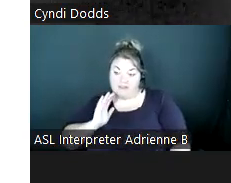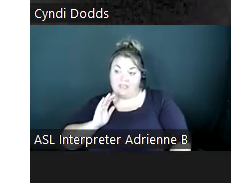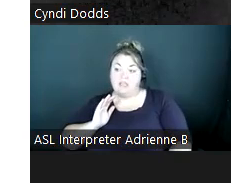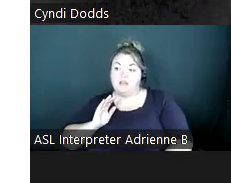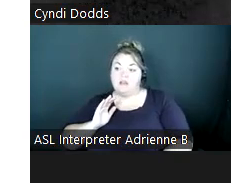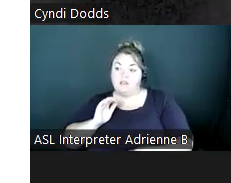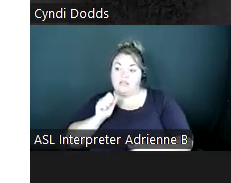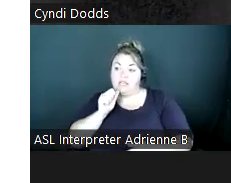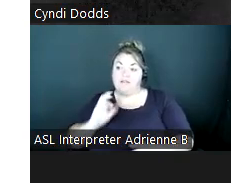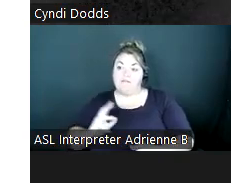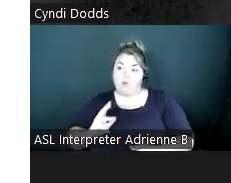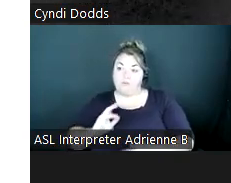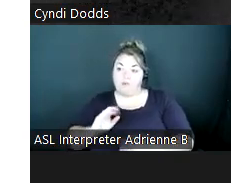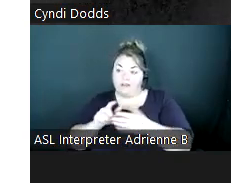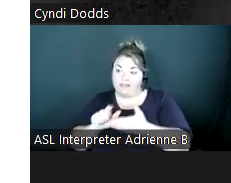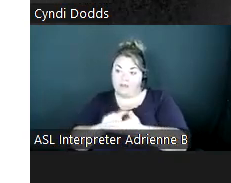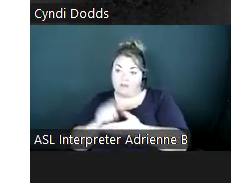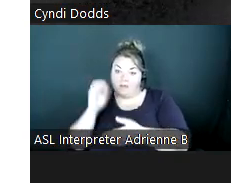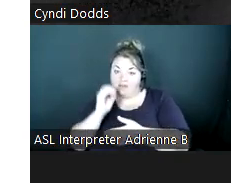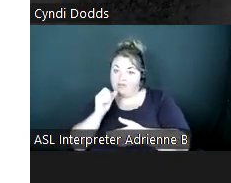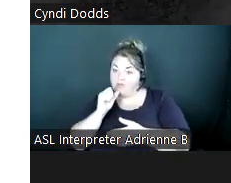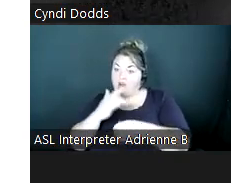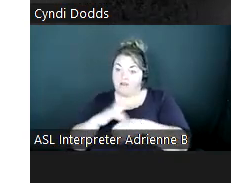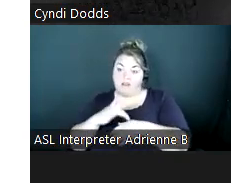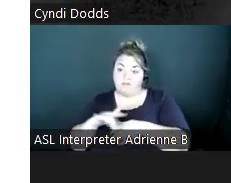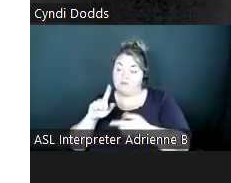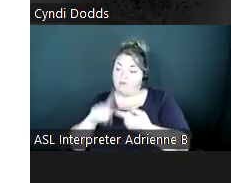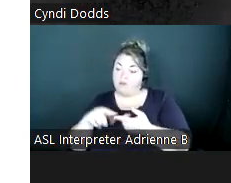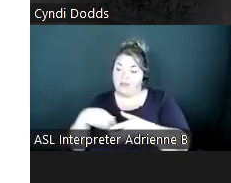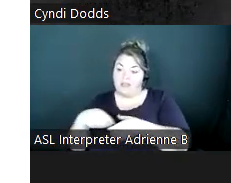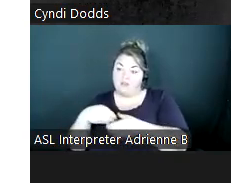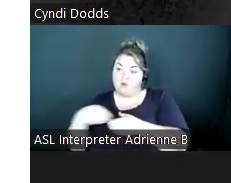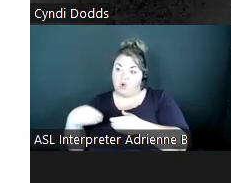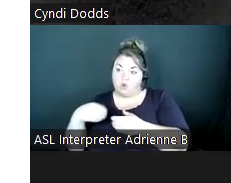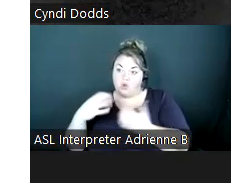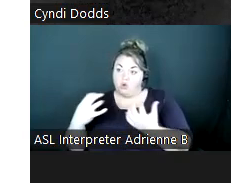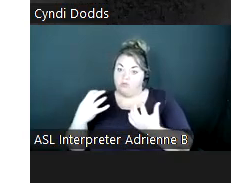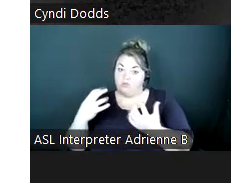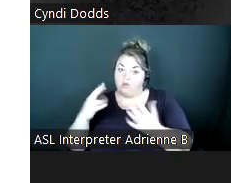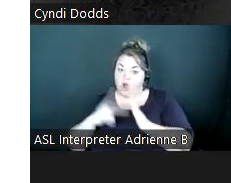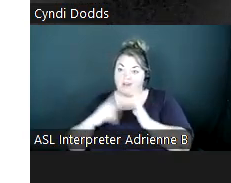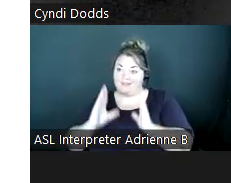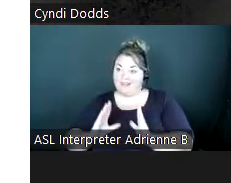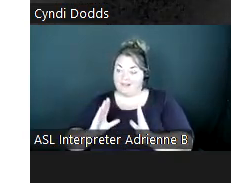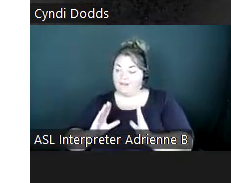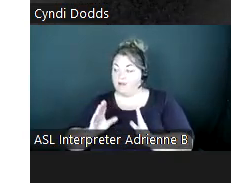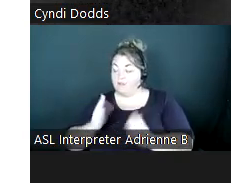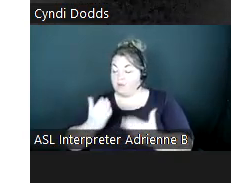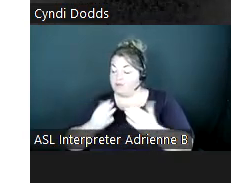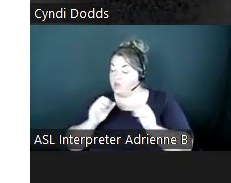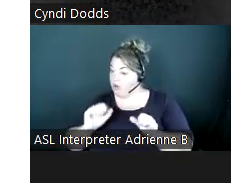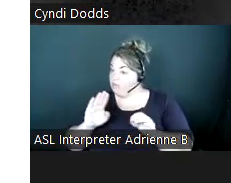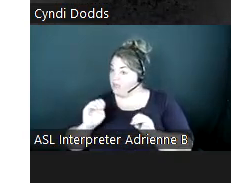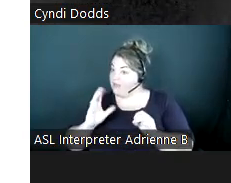informal legal opinions were not available to external audiences. Perhaps there could be a formal